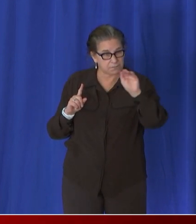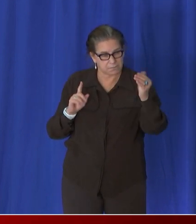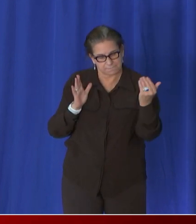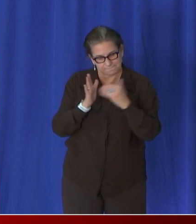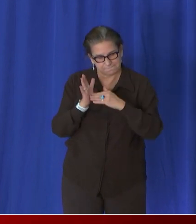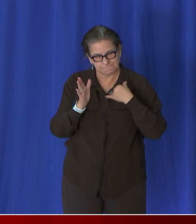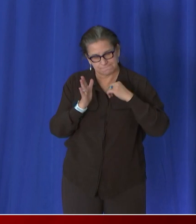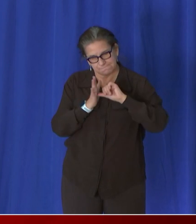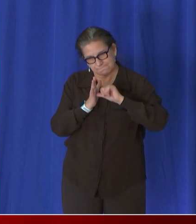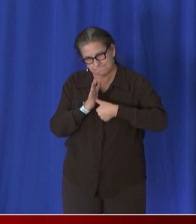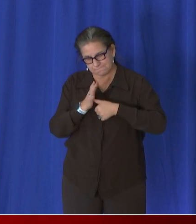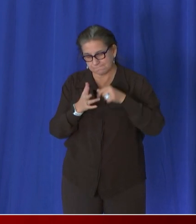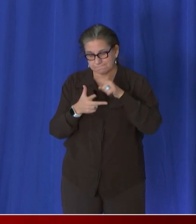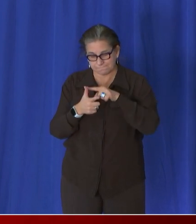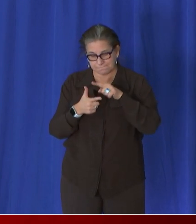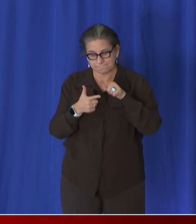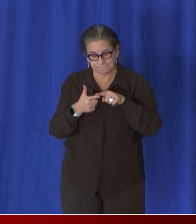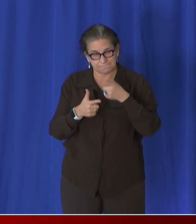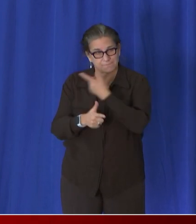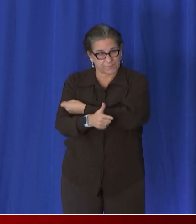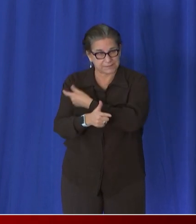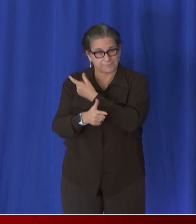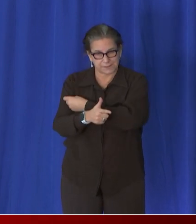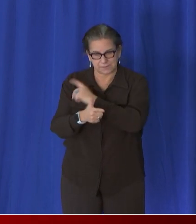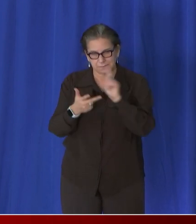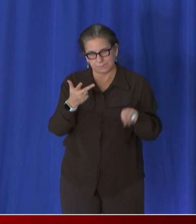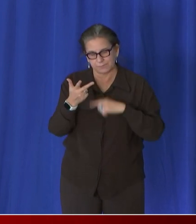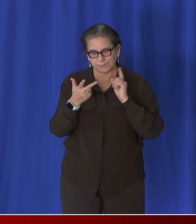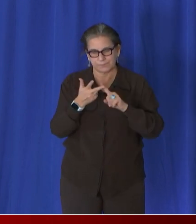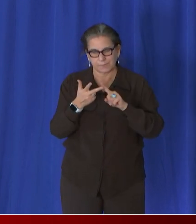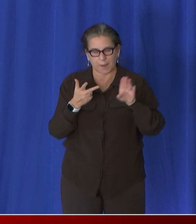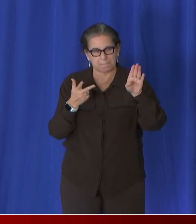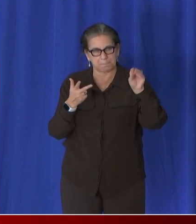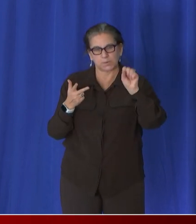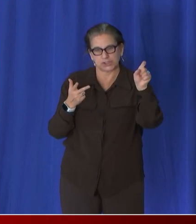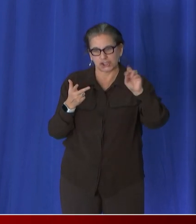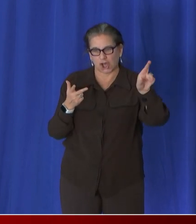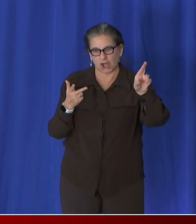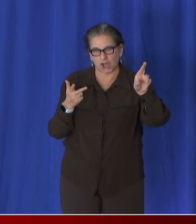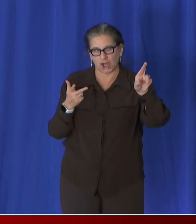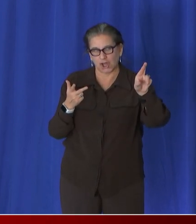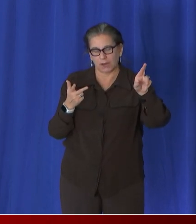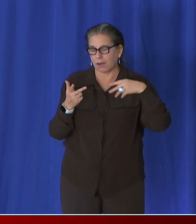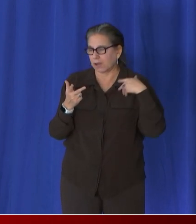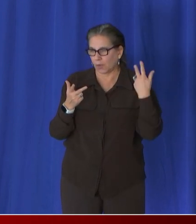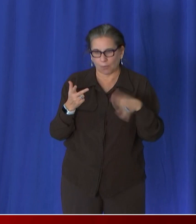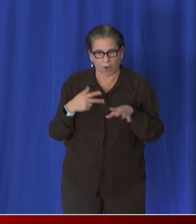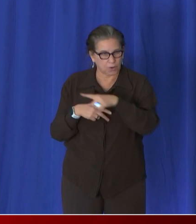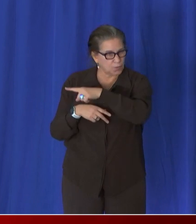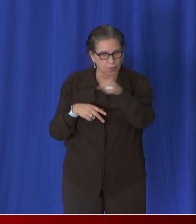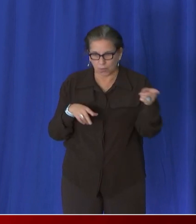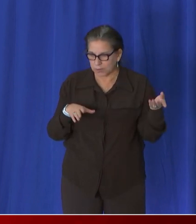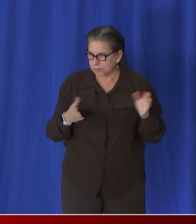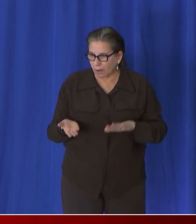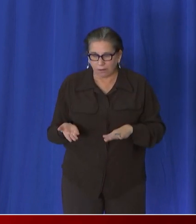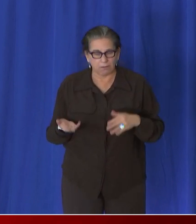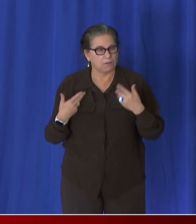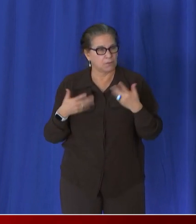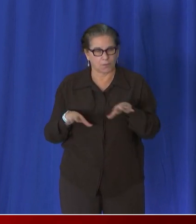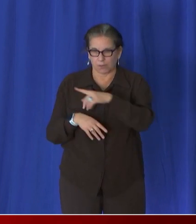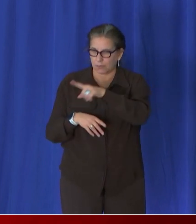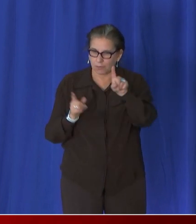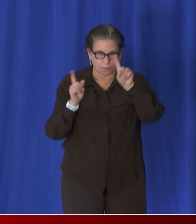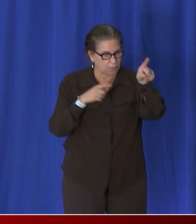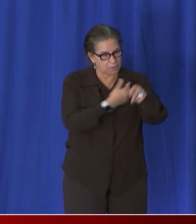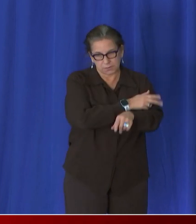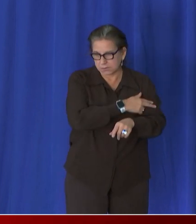right in making sure that opportunities for people to gather are as best protected as they can be. Is